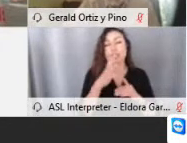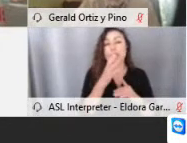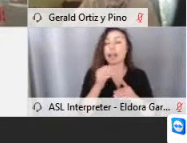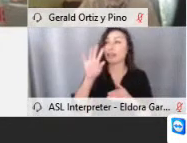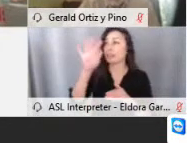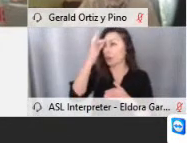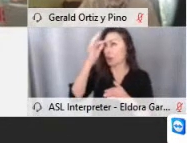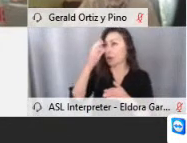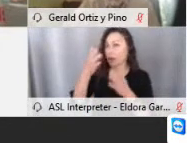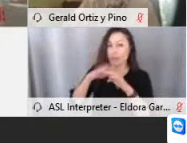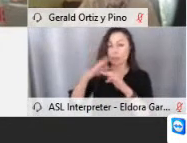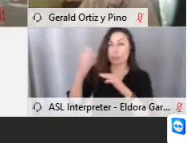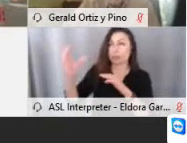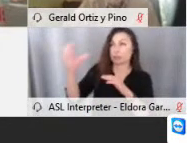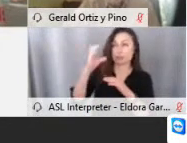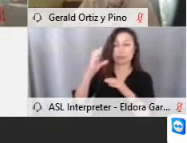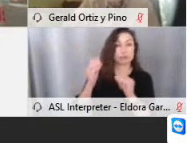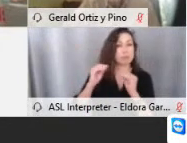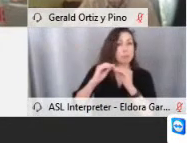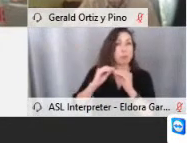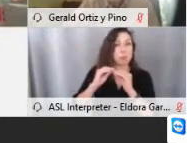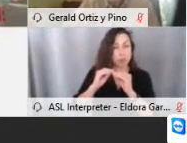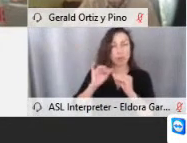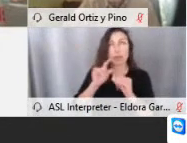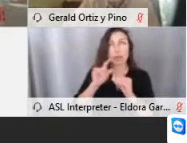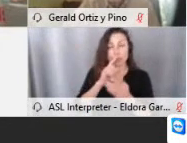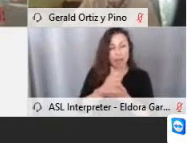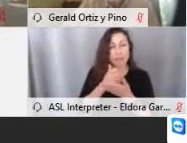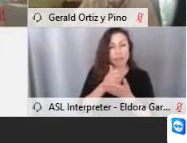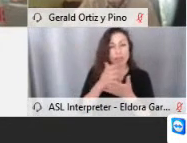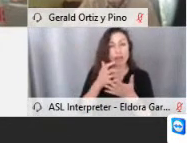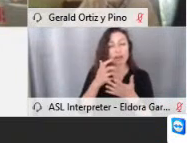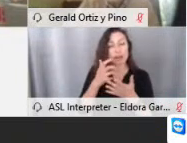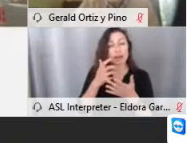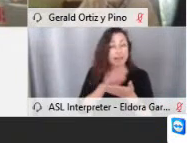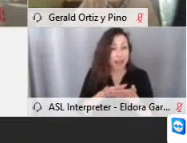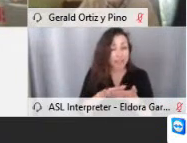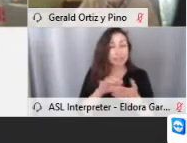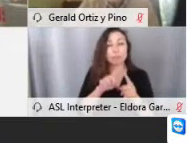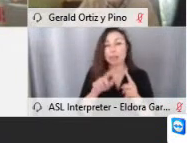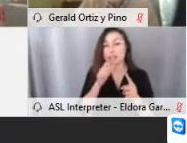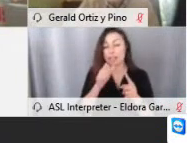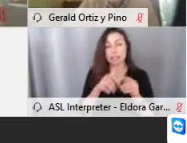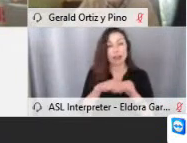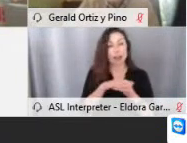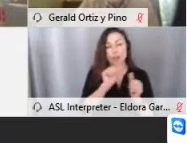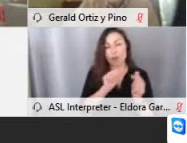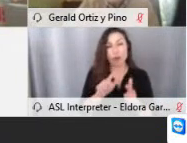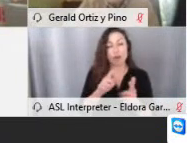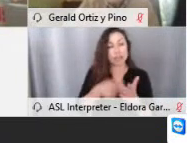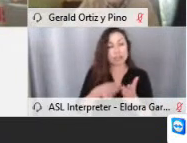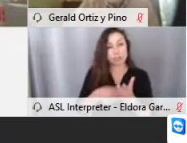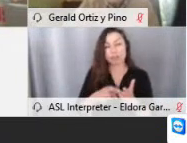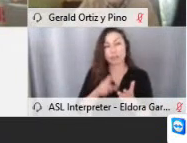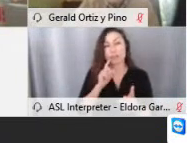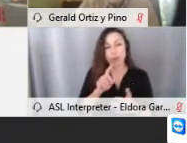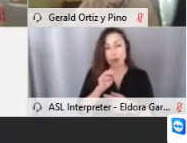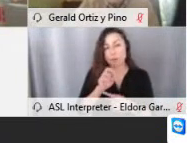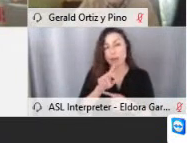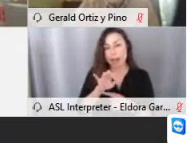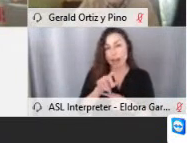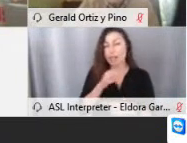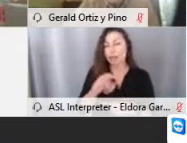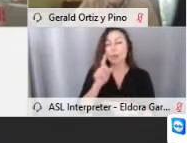paying us. That really helps us a lot. Probably not enough to cover all the medical expenses in Medicaid, and you're going to hear a lot more about